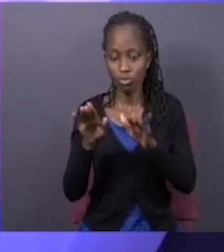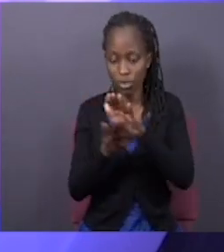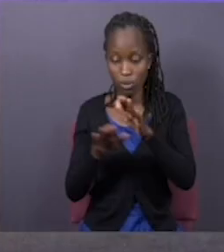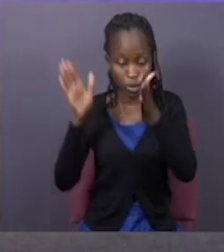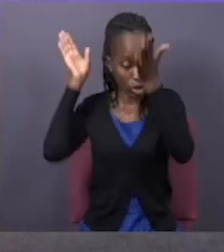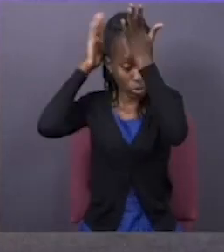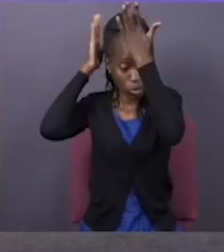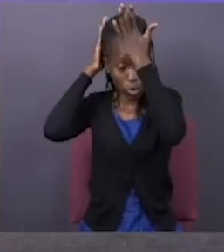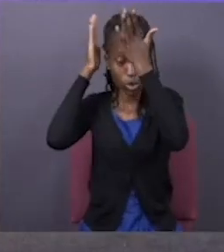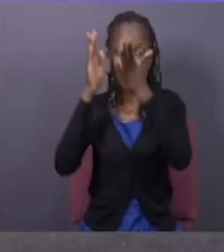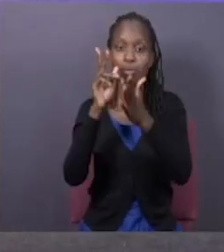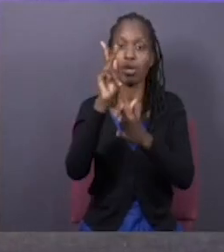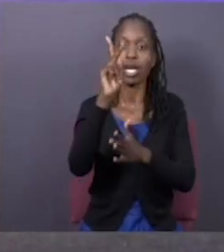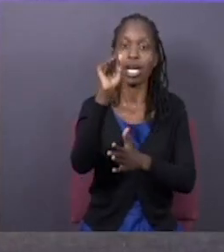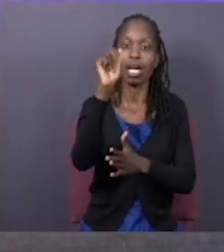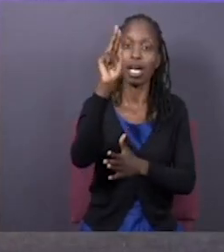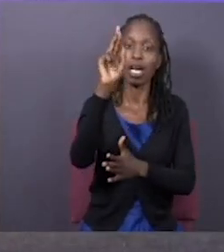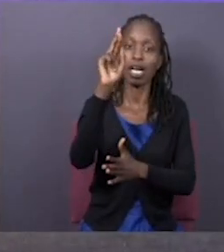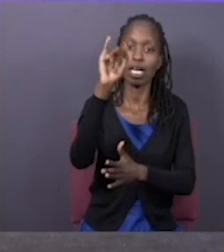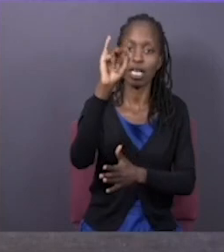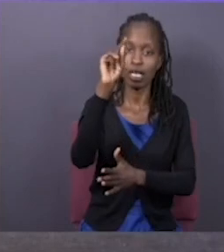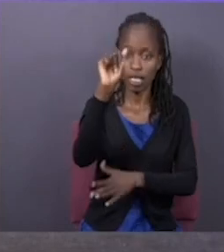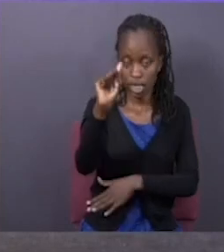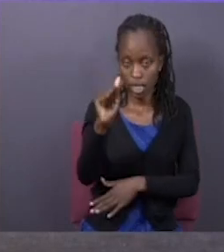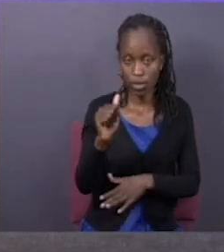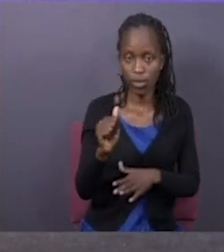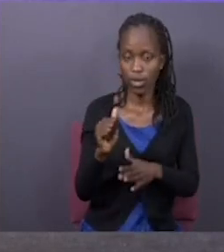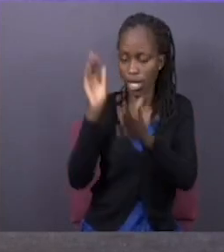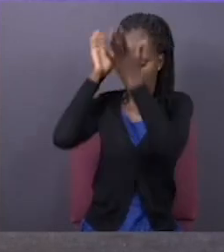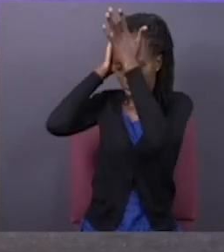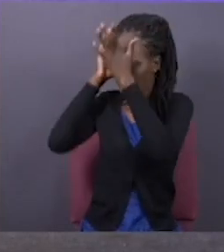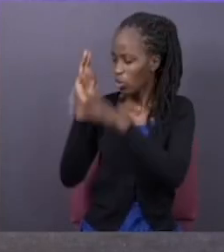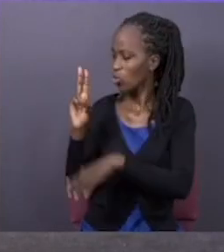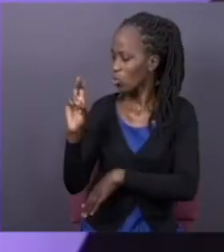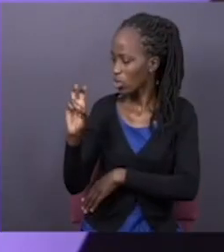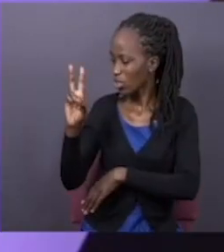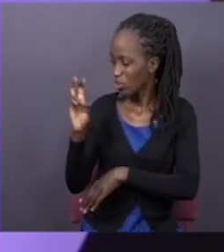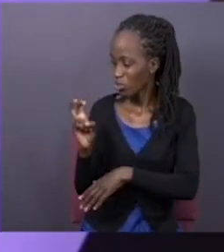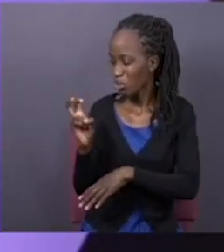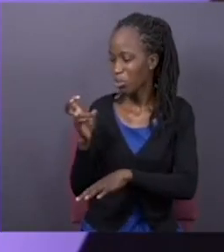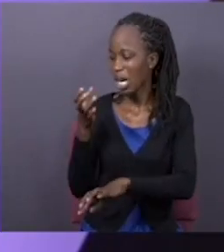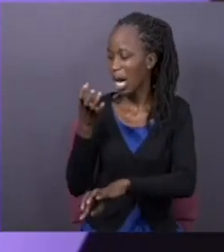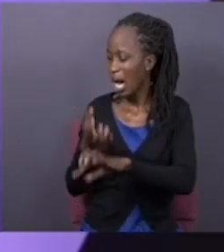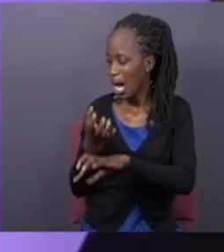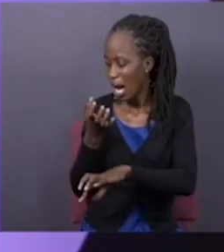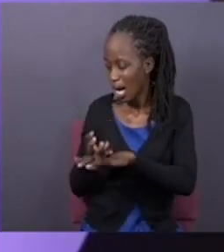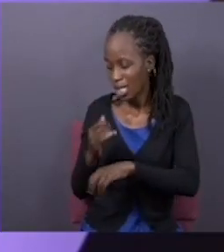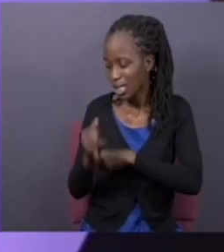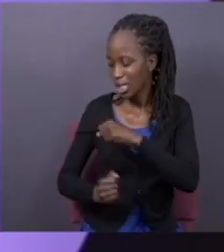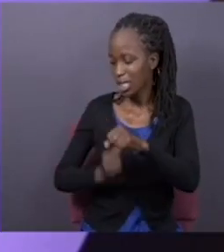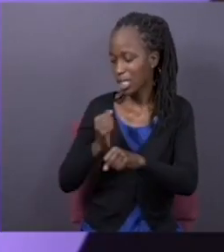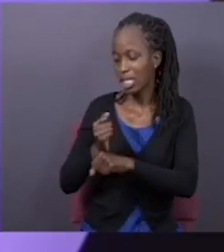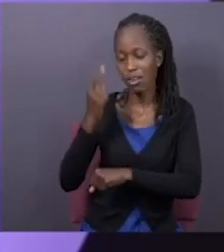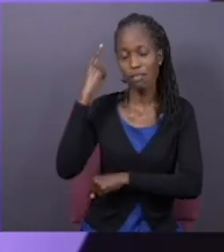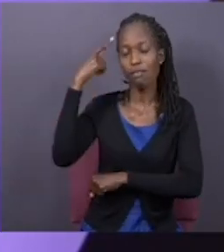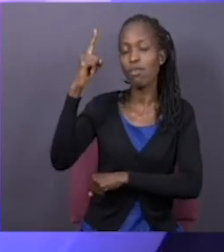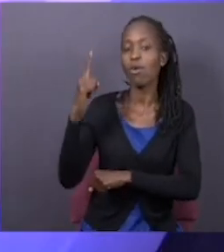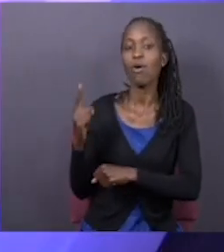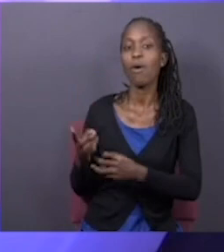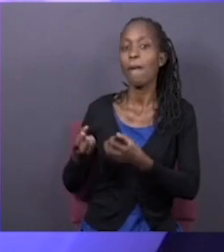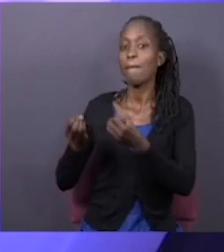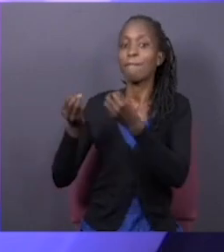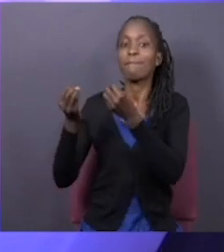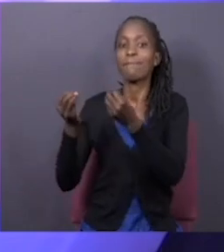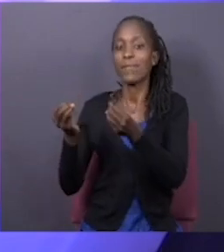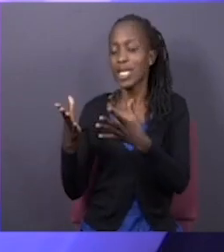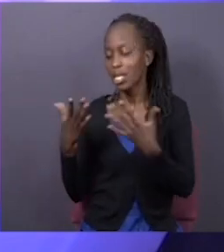Ministries, Dr. Karita Mbagara. Bishop, 2020 has been such a roller coaster year, such a difficult year for, I would think,